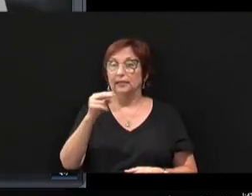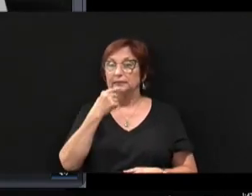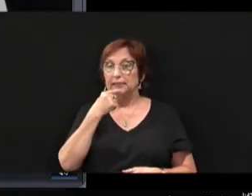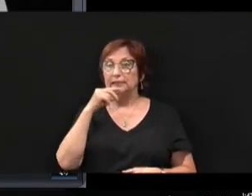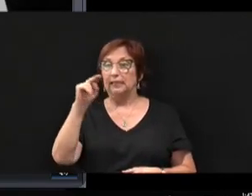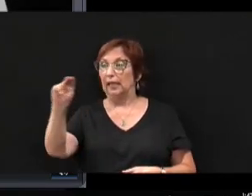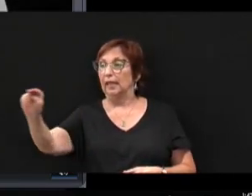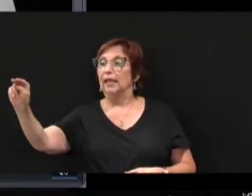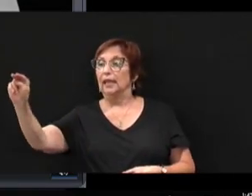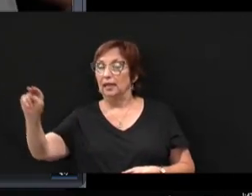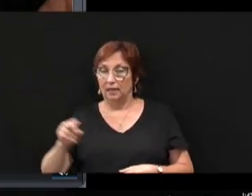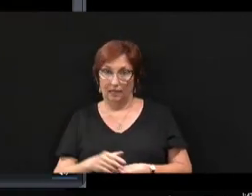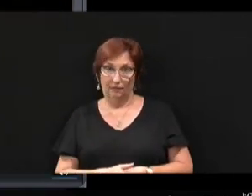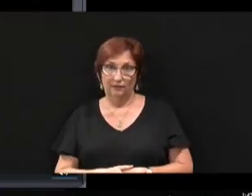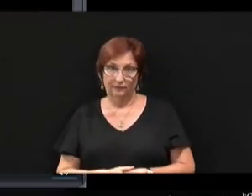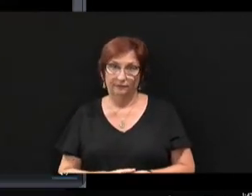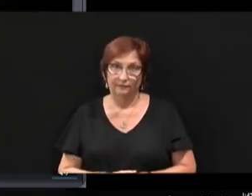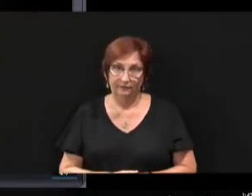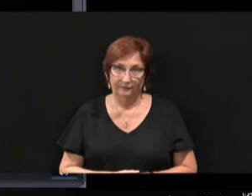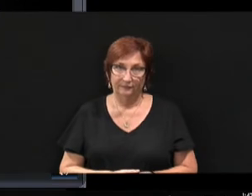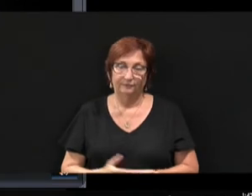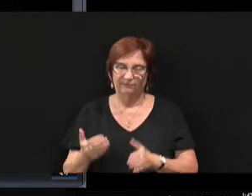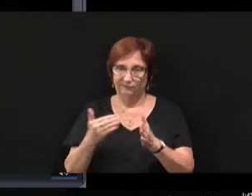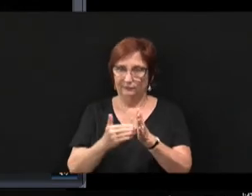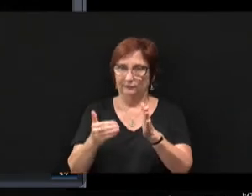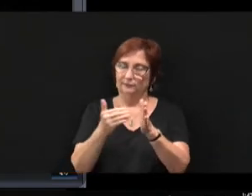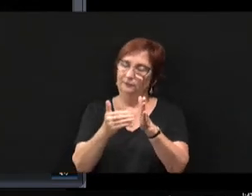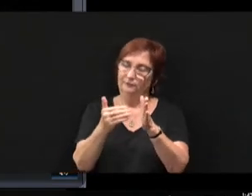Good job. Okay?